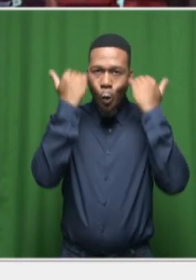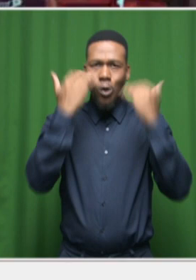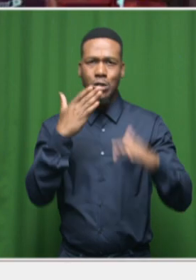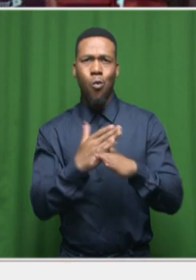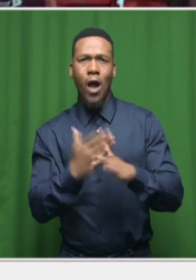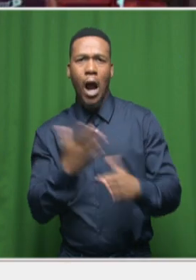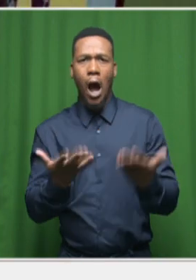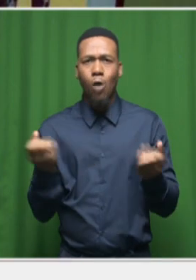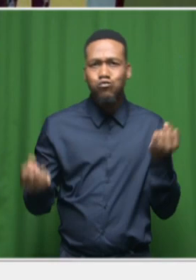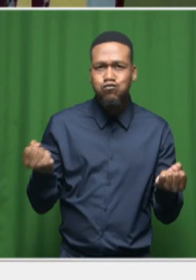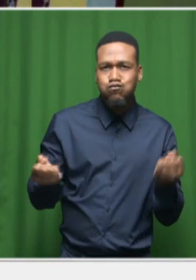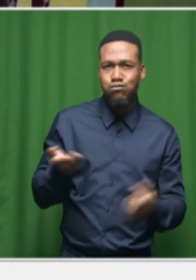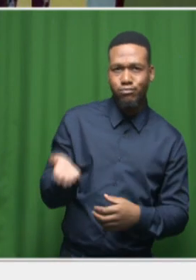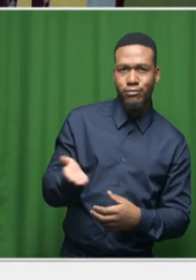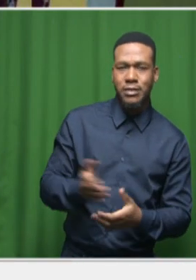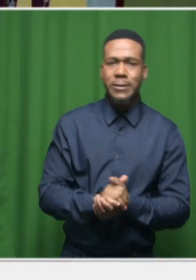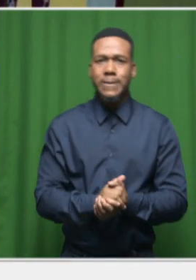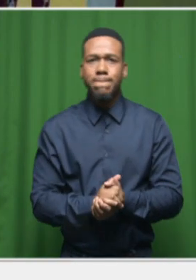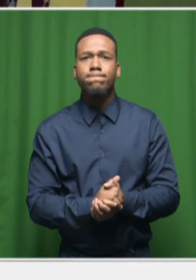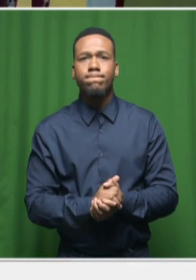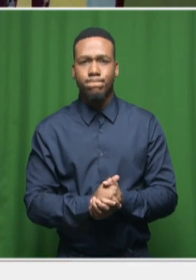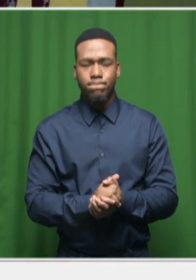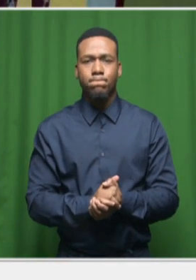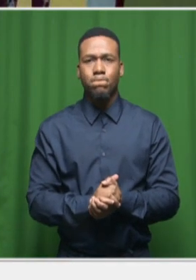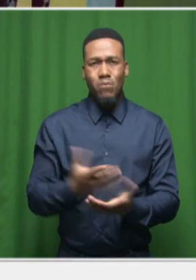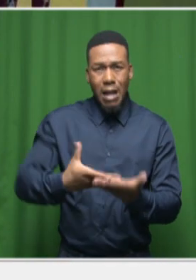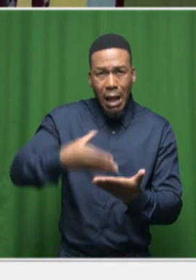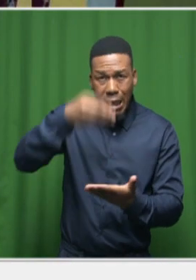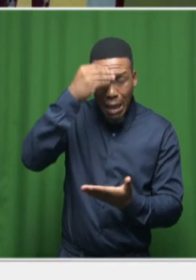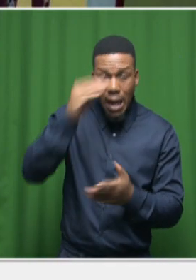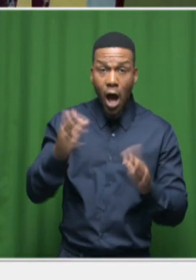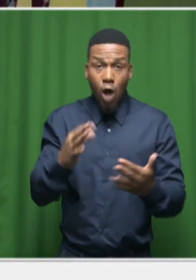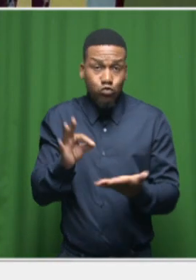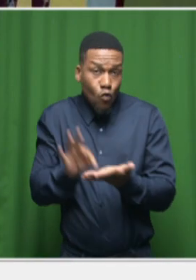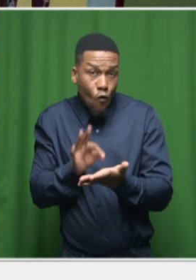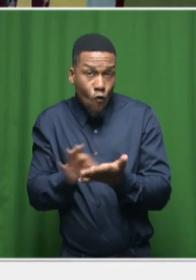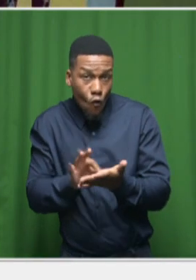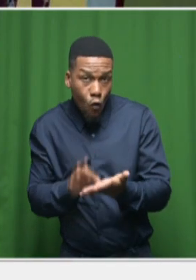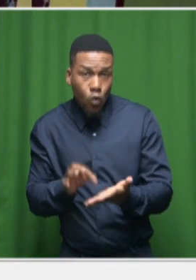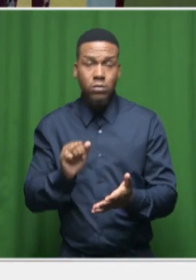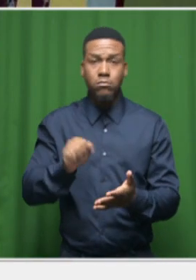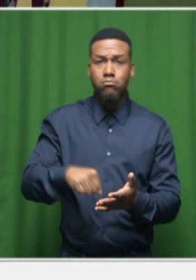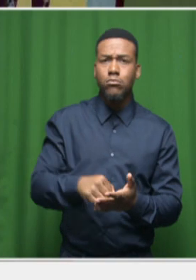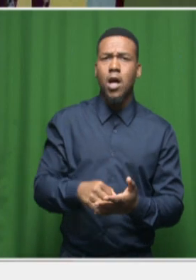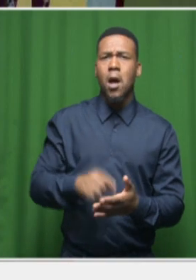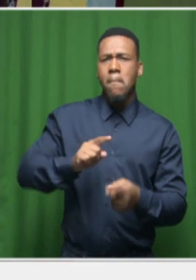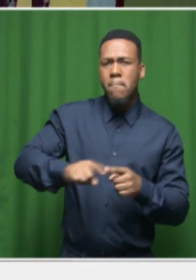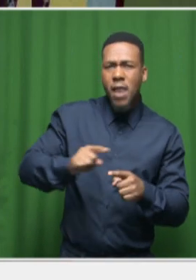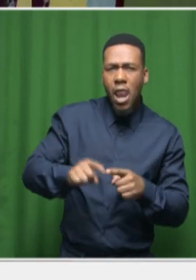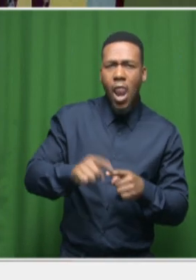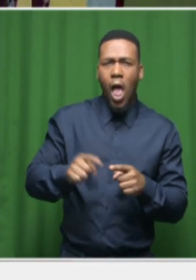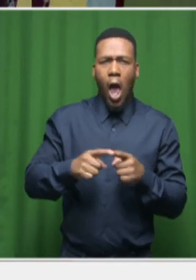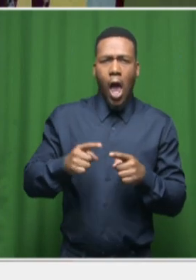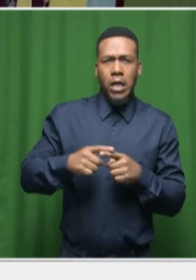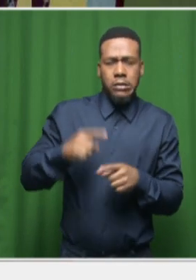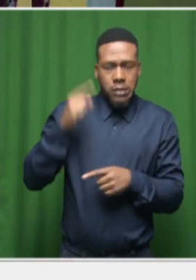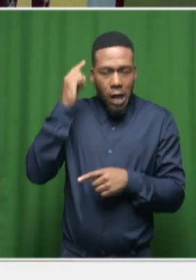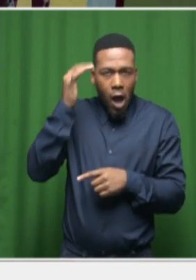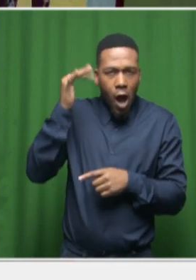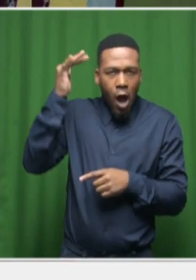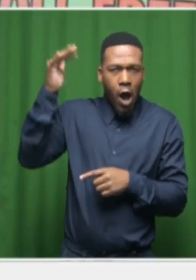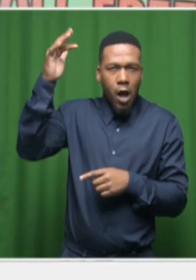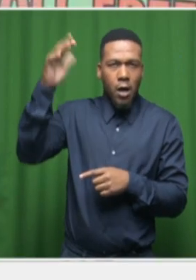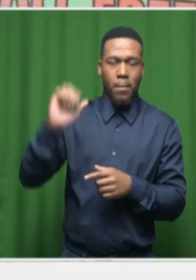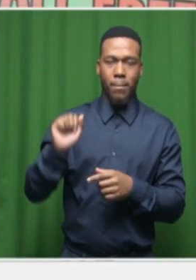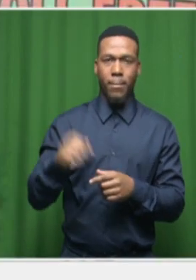a miniature kind of election station, and they learn how to vote. They can play in the imagination lab. So it's all about, it's fun